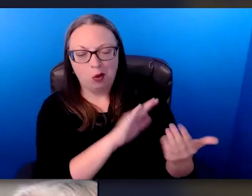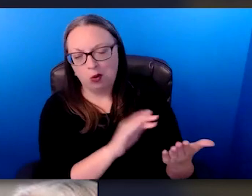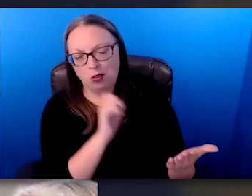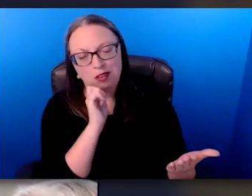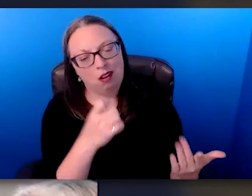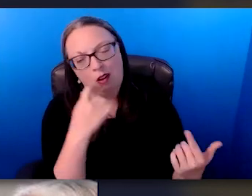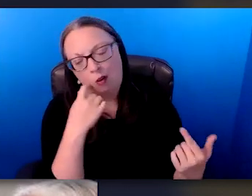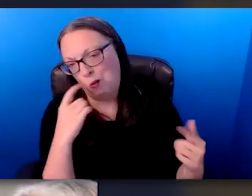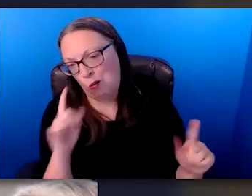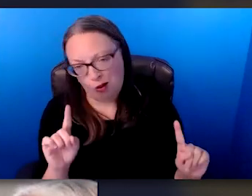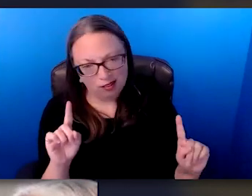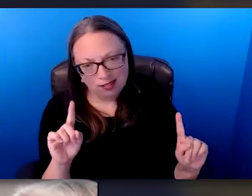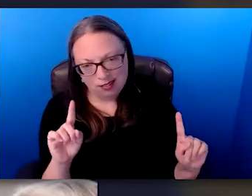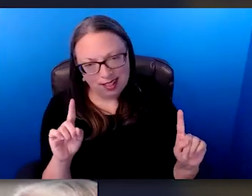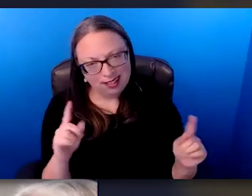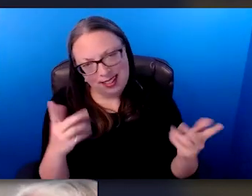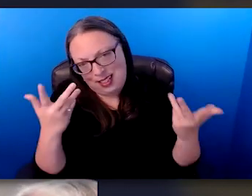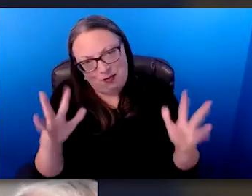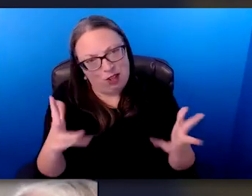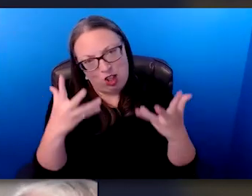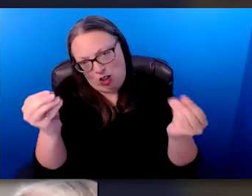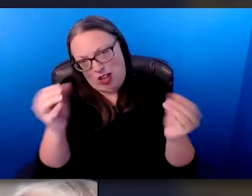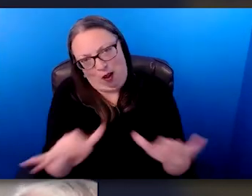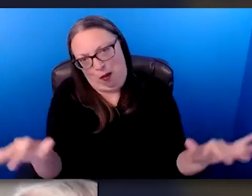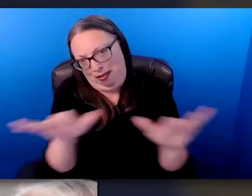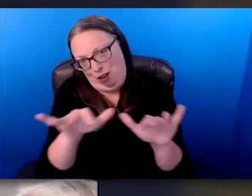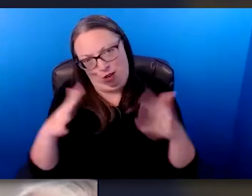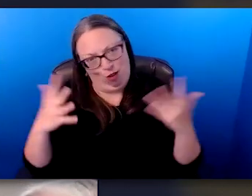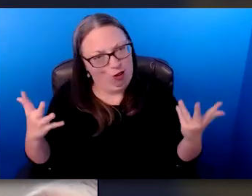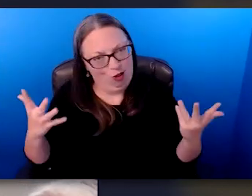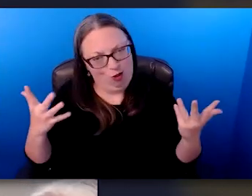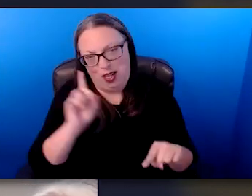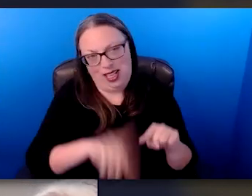other people say, and now I say, apparently.